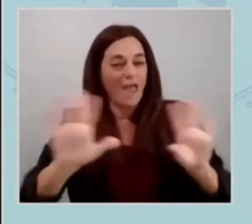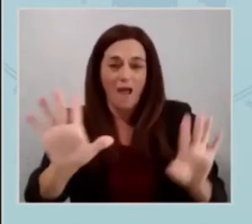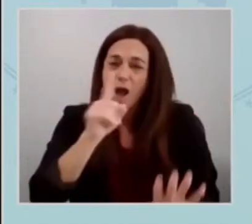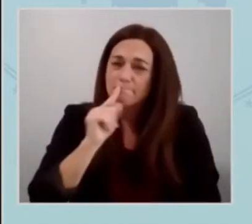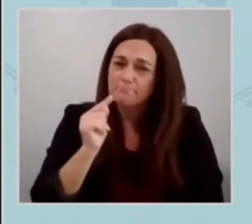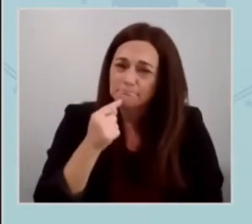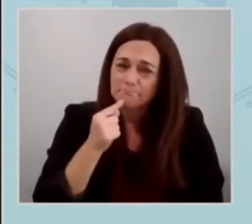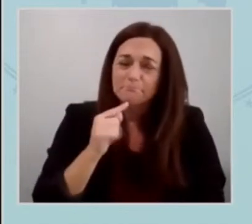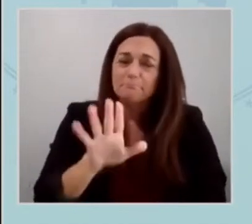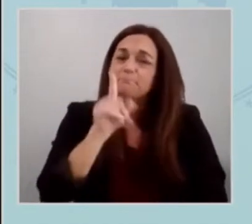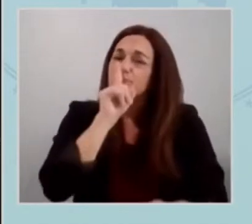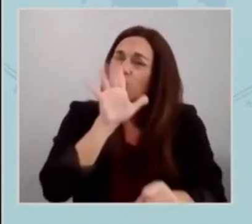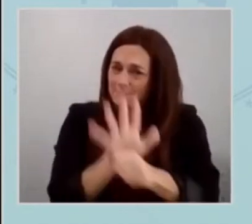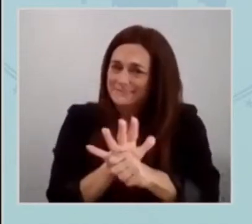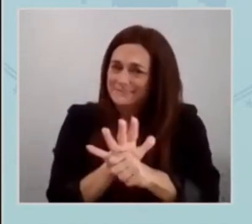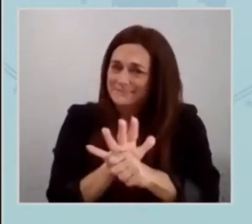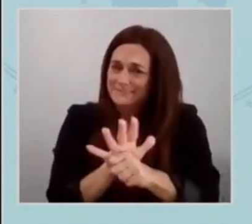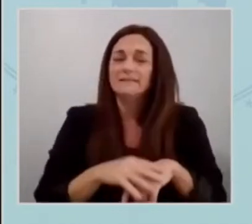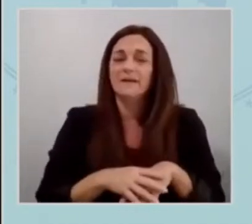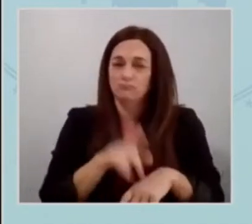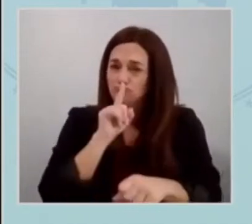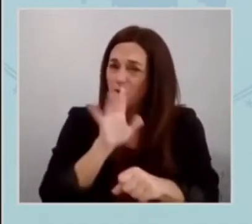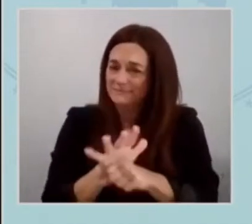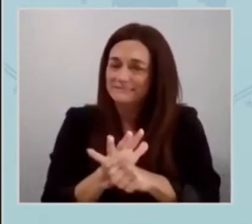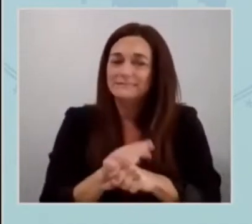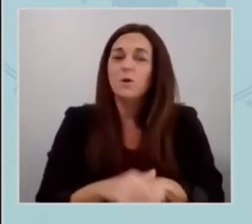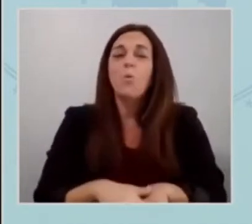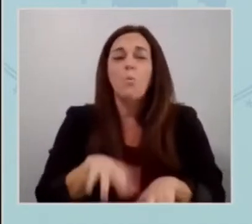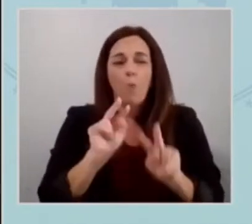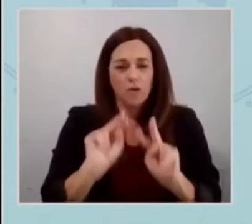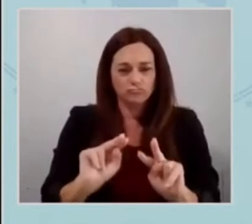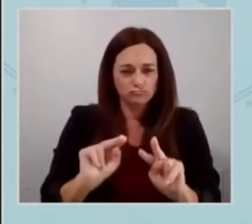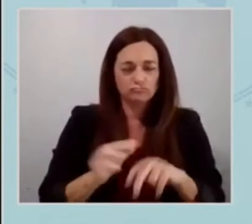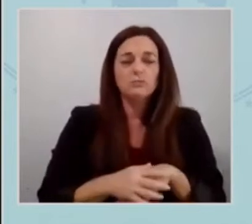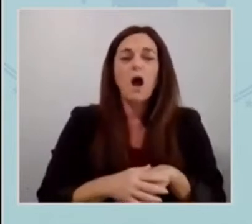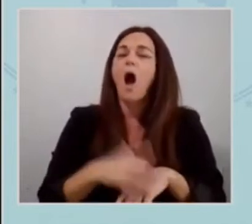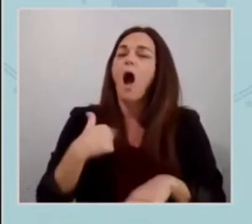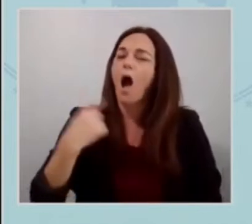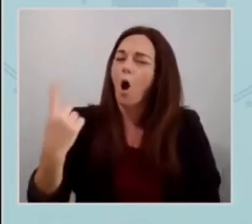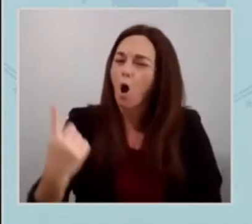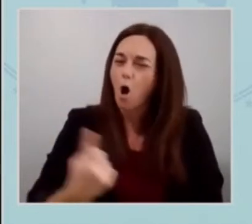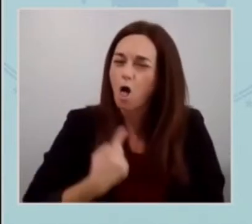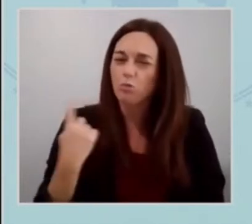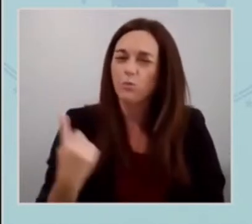faith." You got to spread the faith a little bit. No, I really mean it. I promise you,